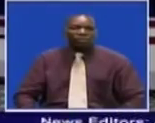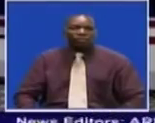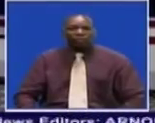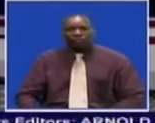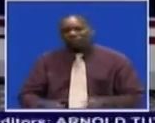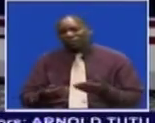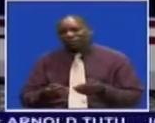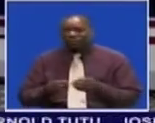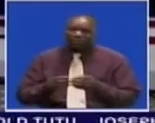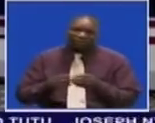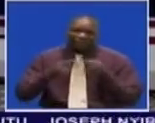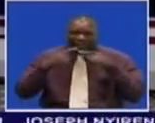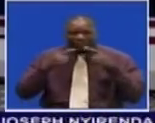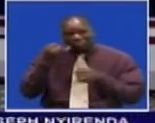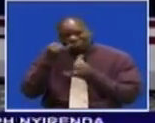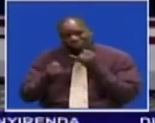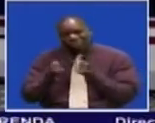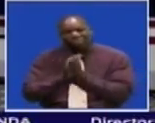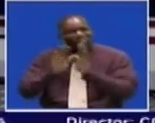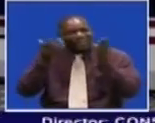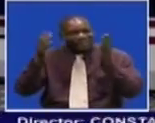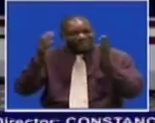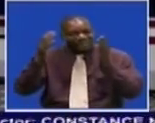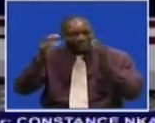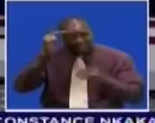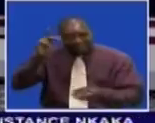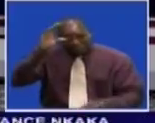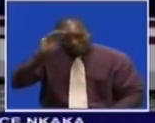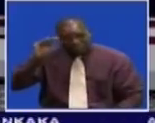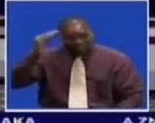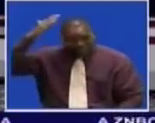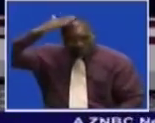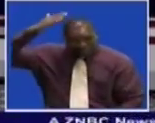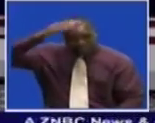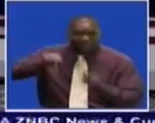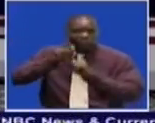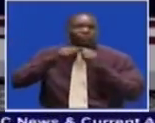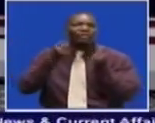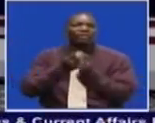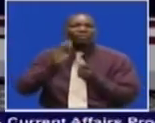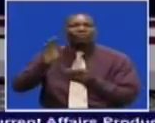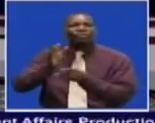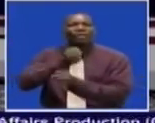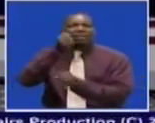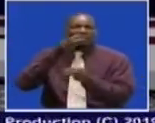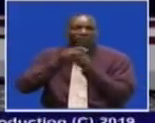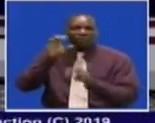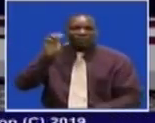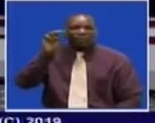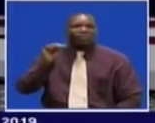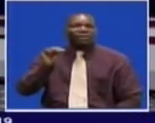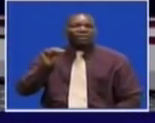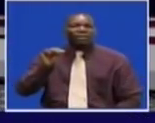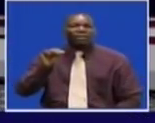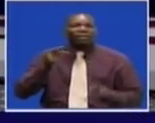That sporting item wraps up the main news. It's congratulations to the Kitwe boys, the Nkana Football Club, for their victory. My name is Collins